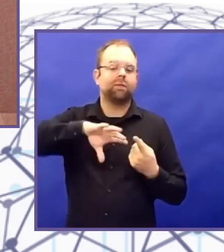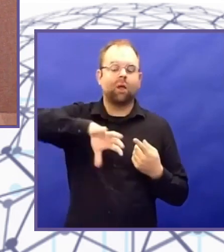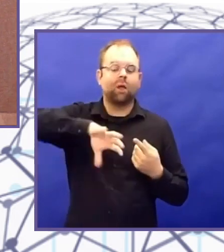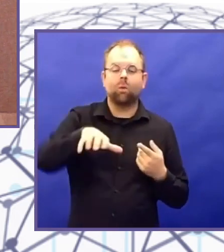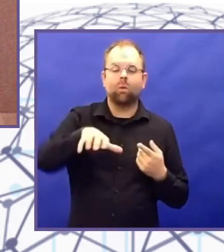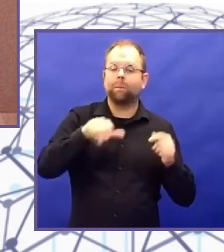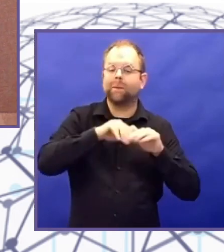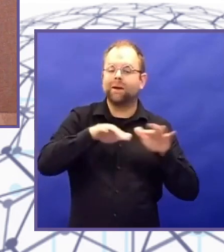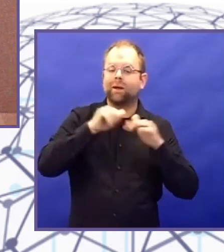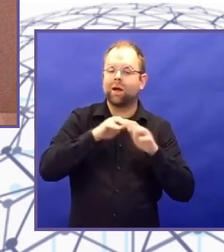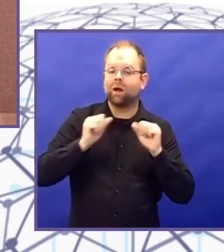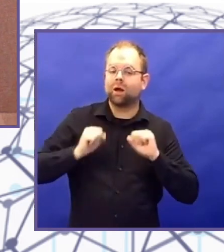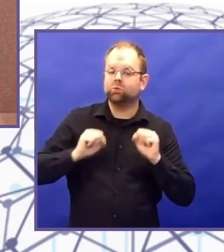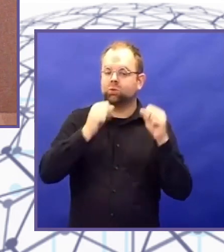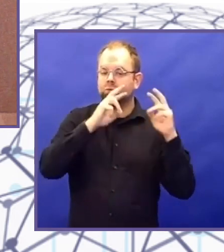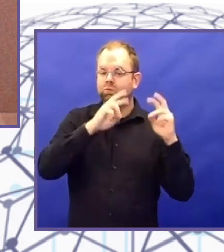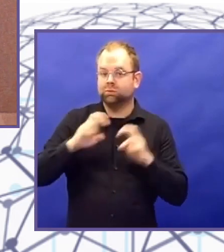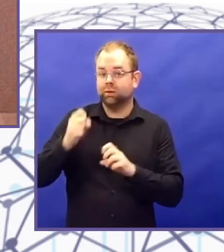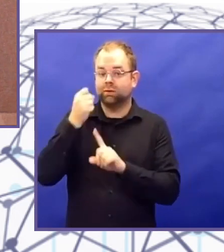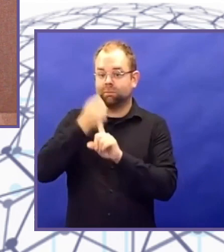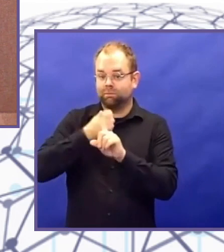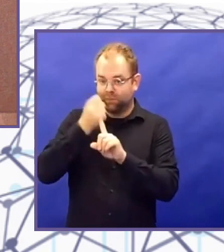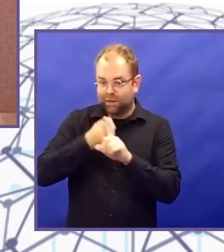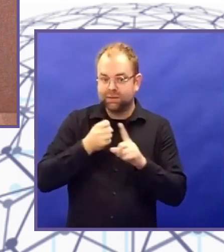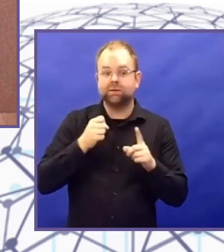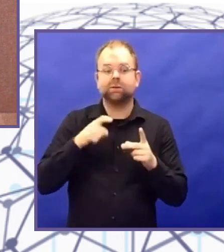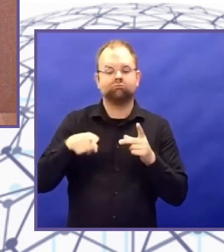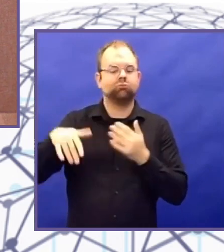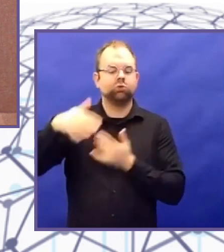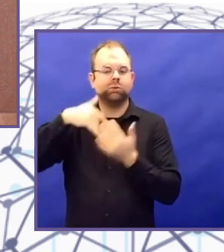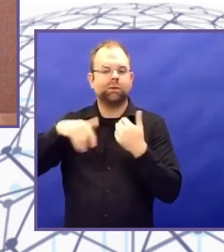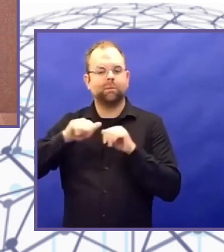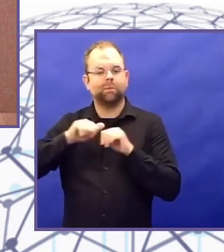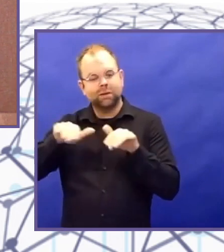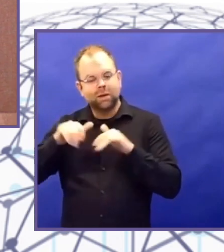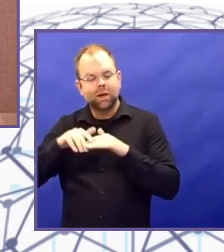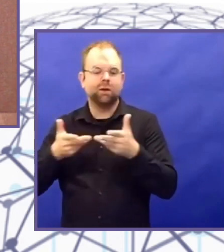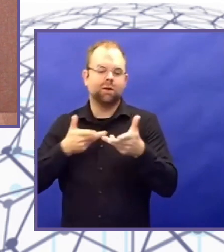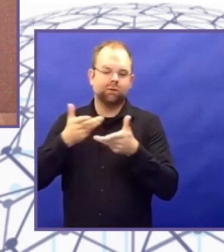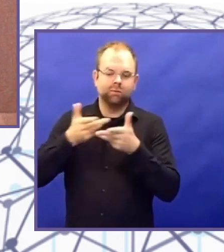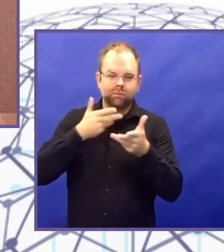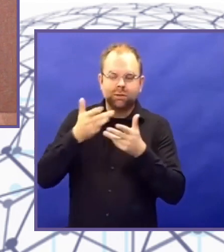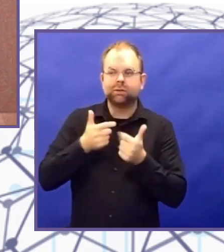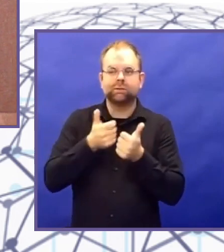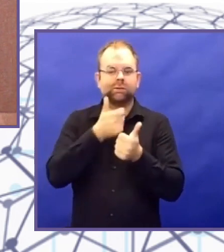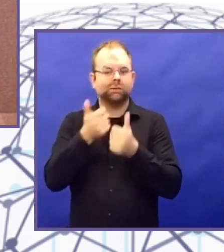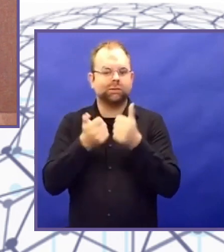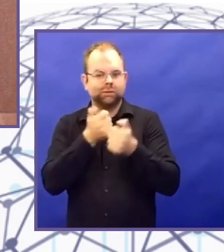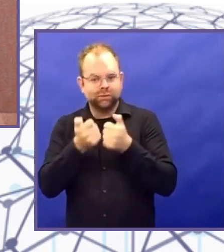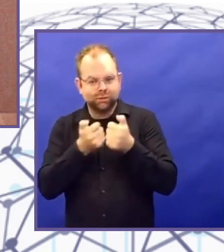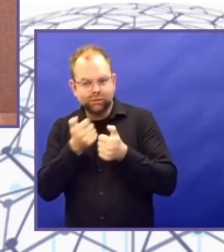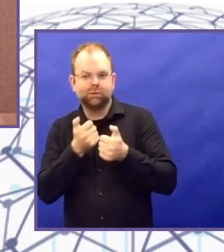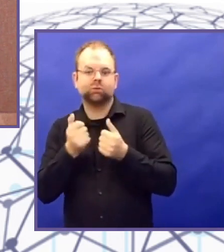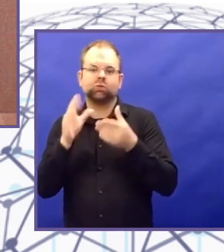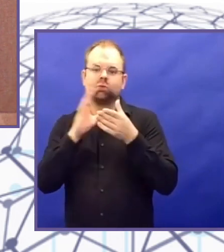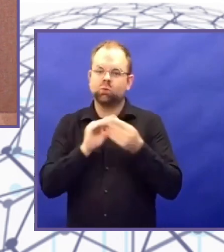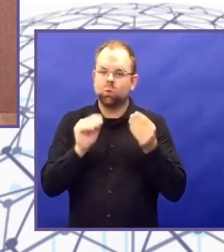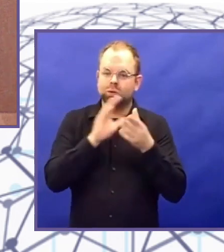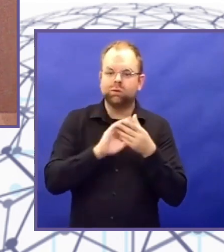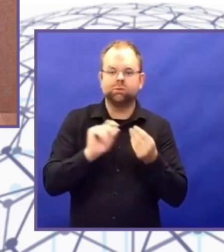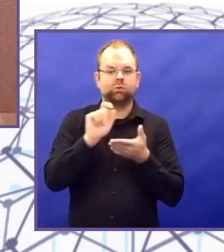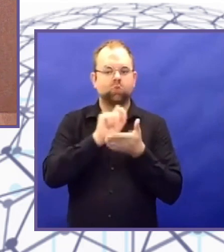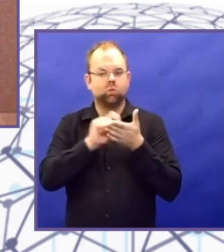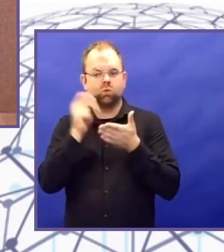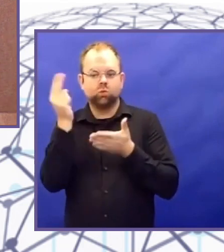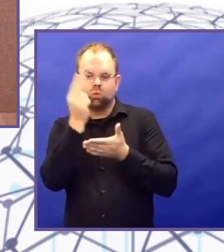different and refreshing way to analyse and address young people's attitudes and perceptions.